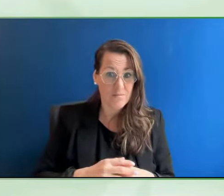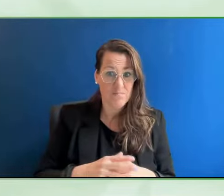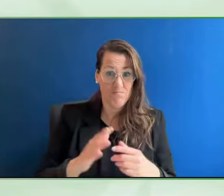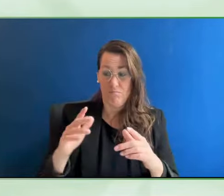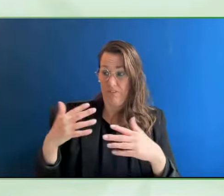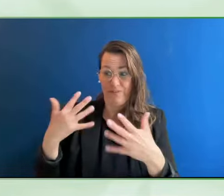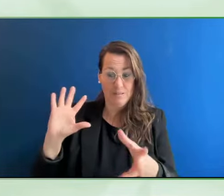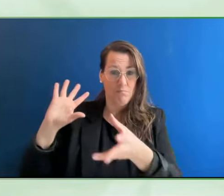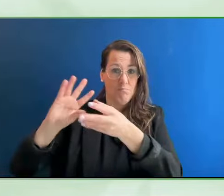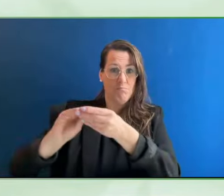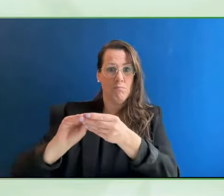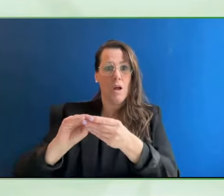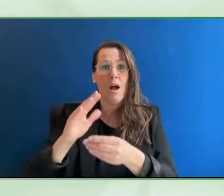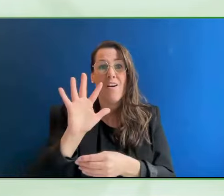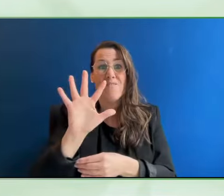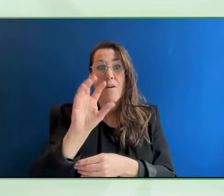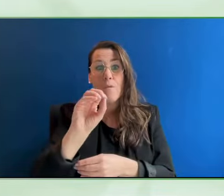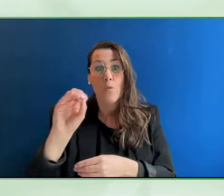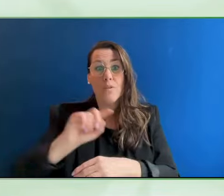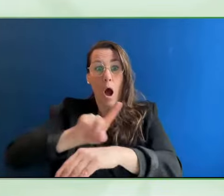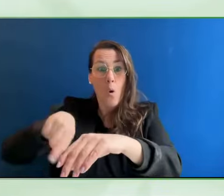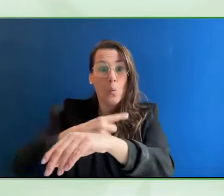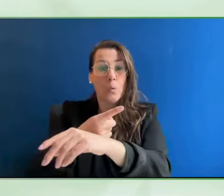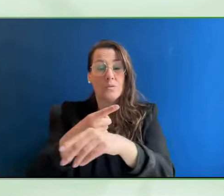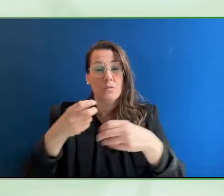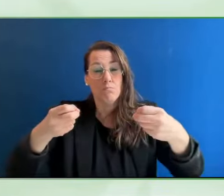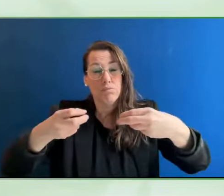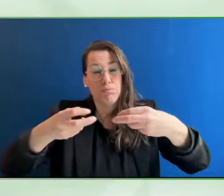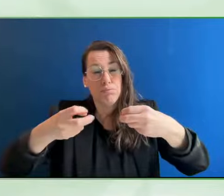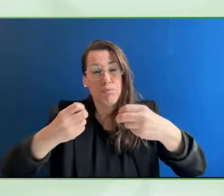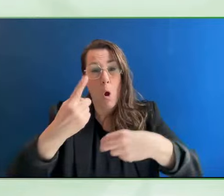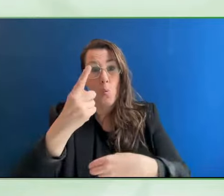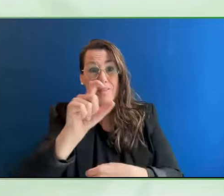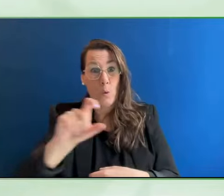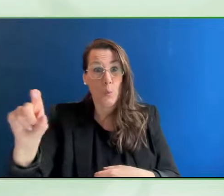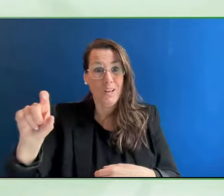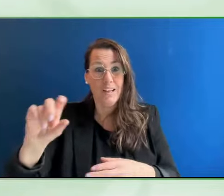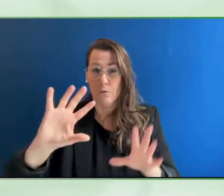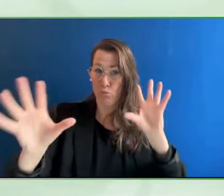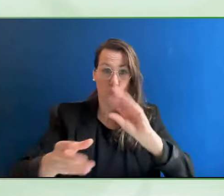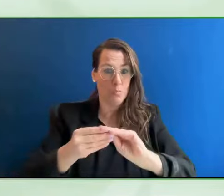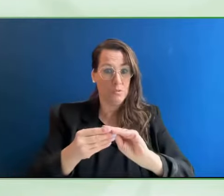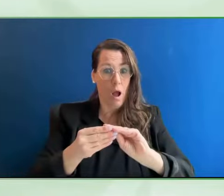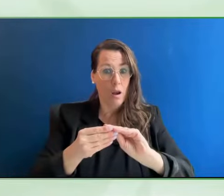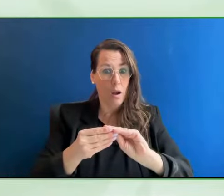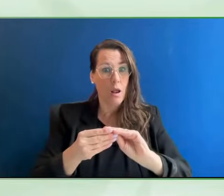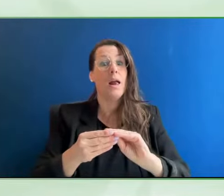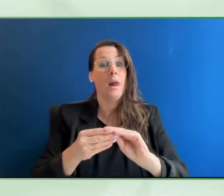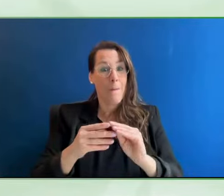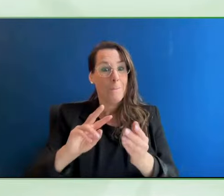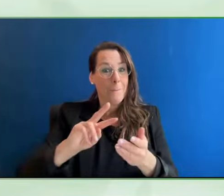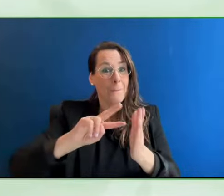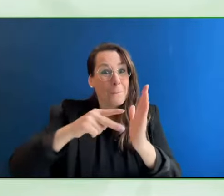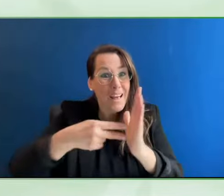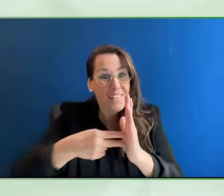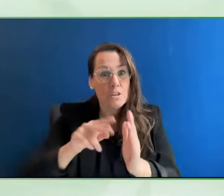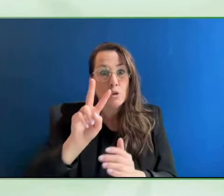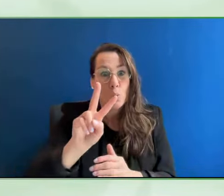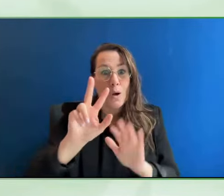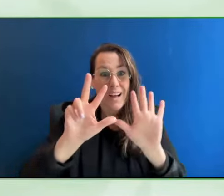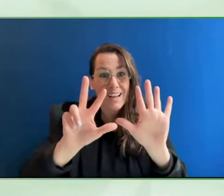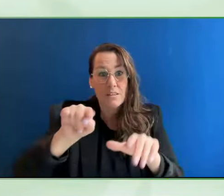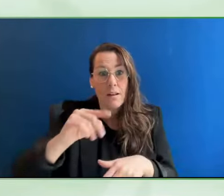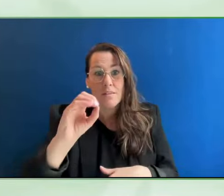you just said, our aim is 100% subtitles in 2030.